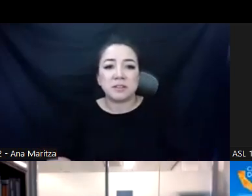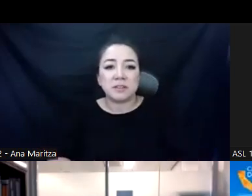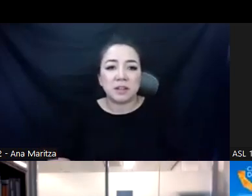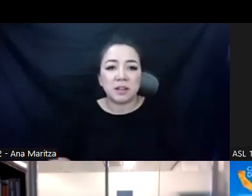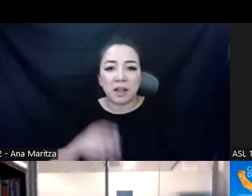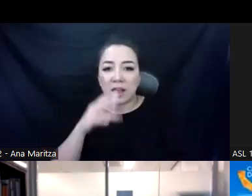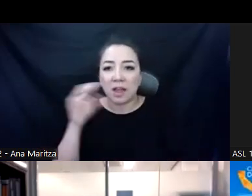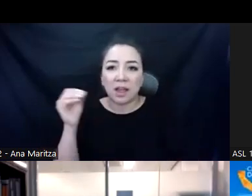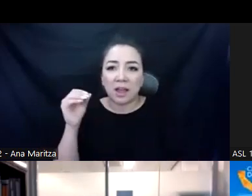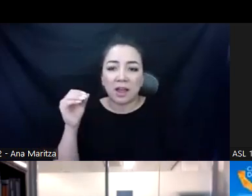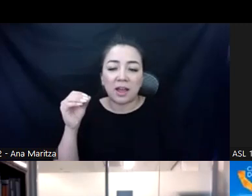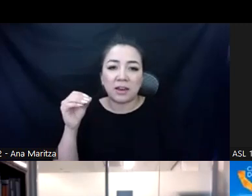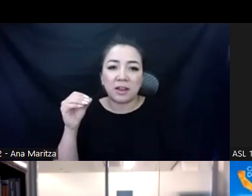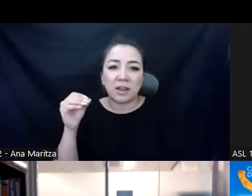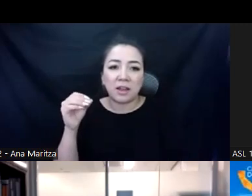and on the